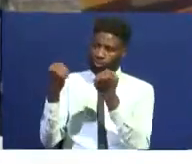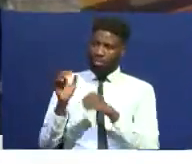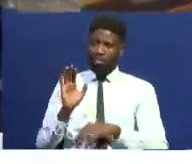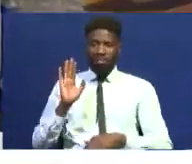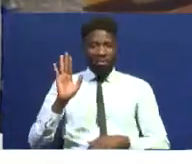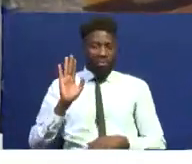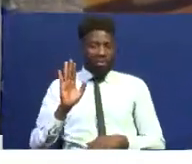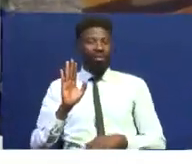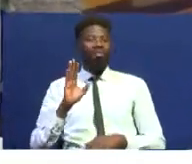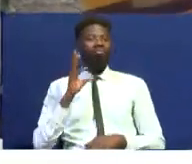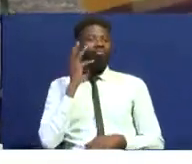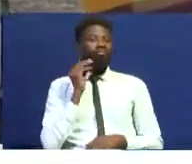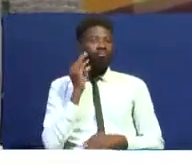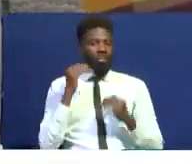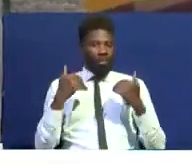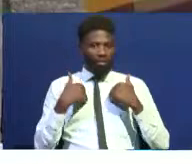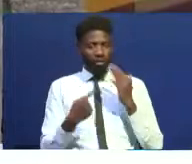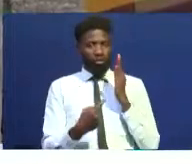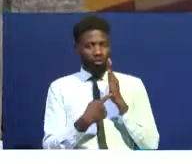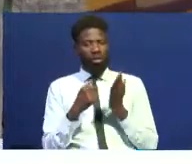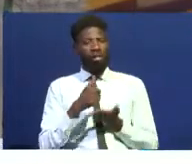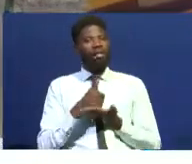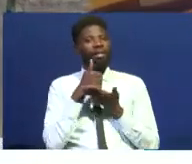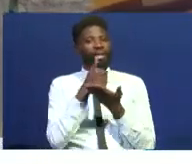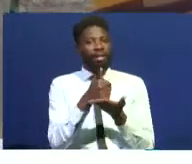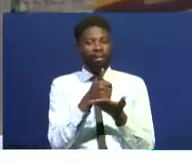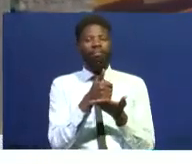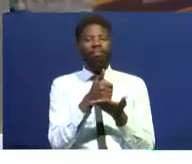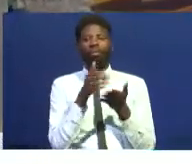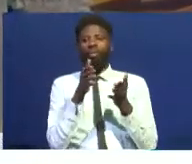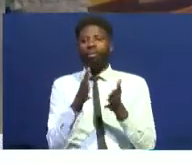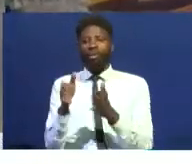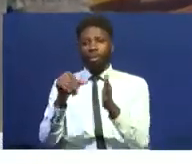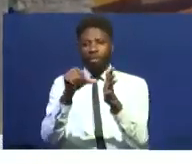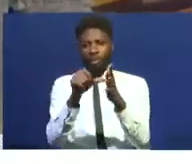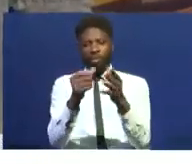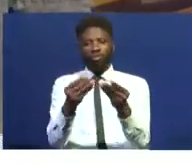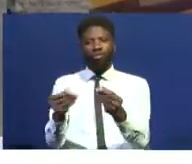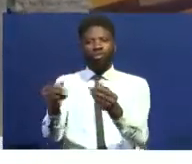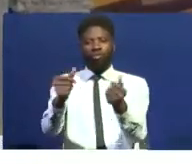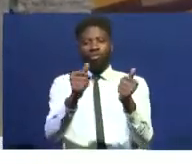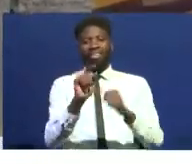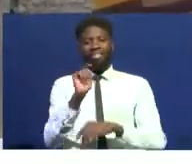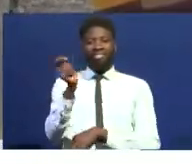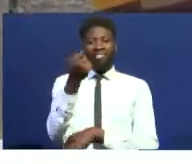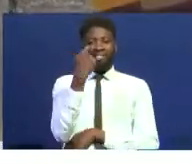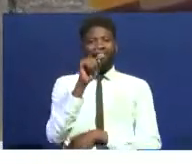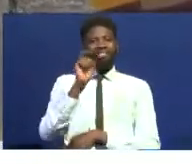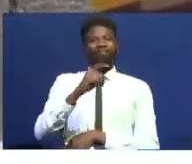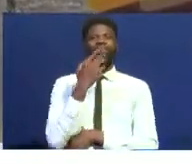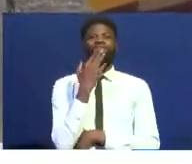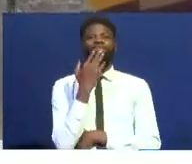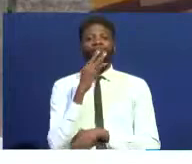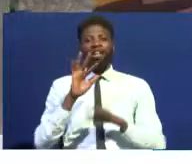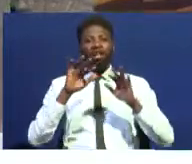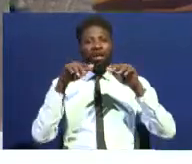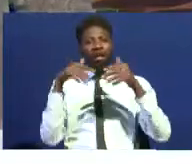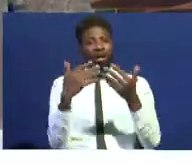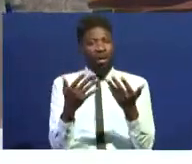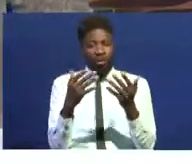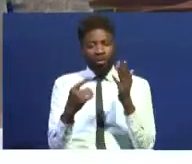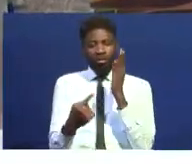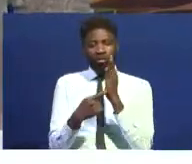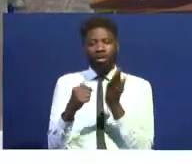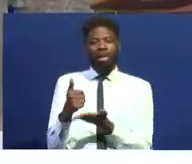use cases, because technology is here to solve solutions. So Kenya looks at how can technology solve Kenyan